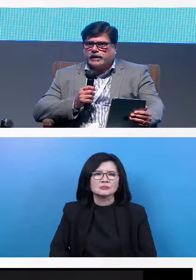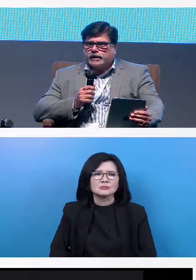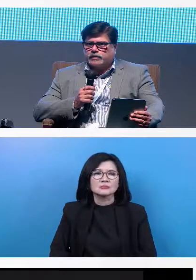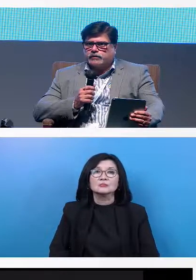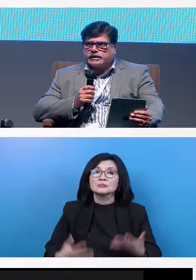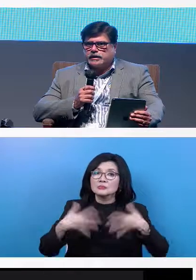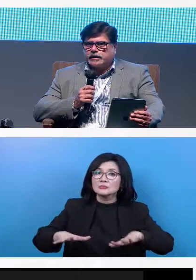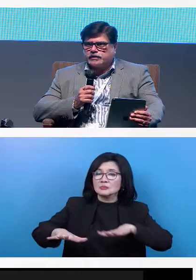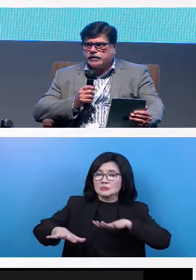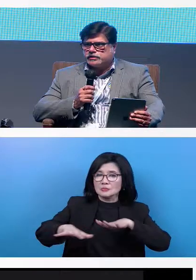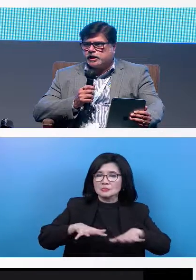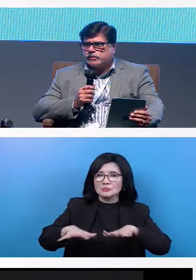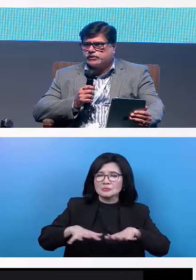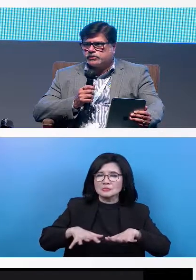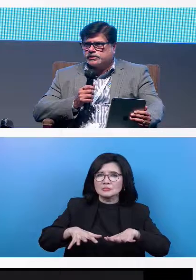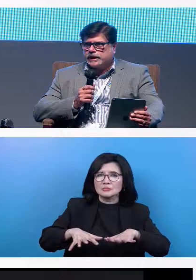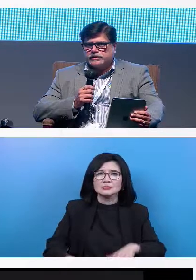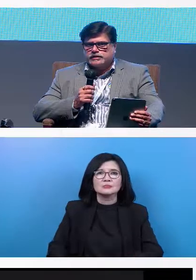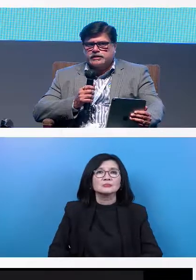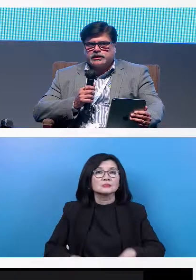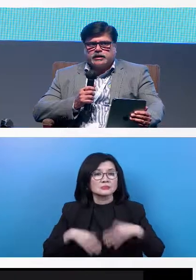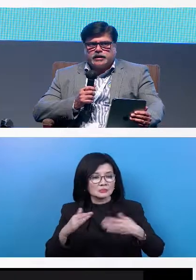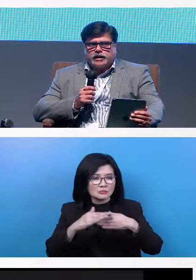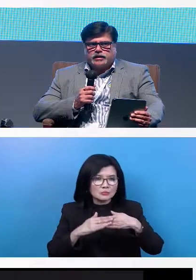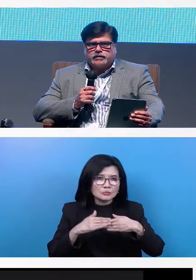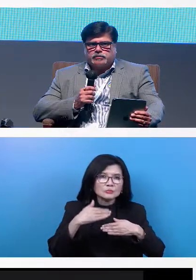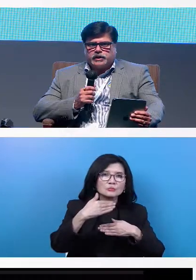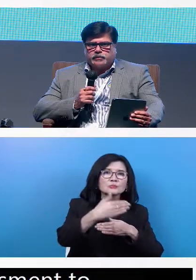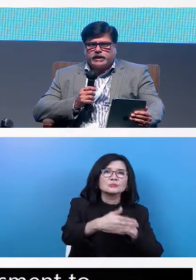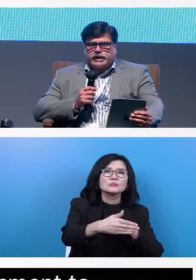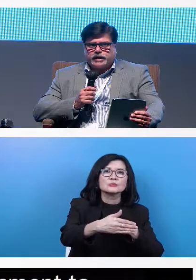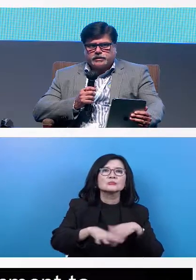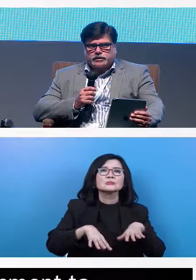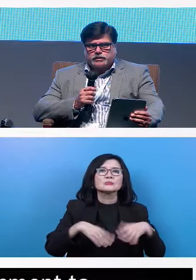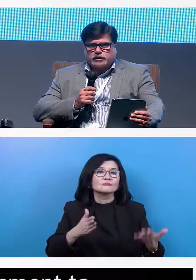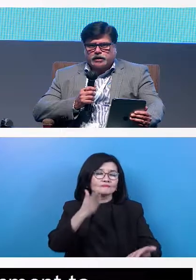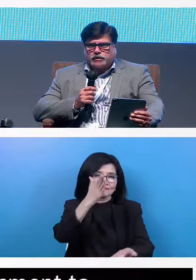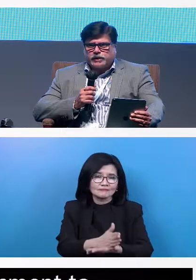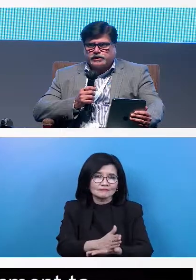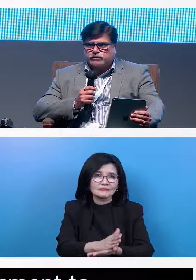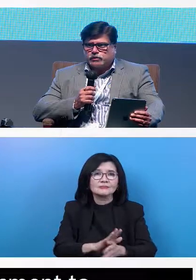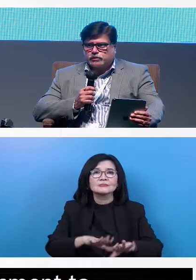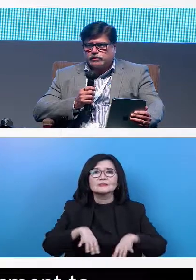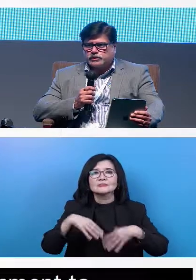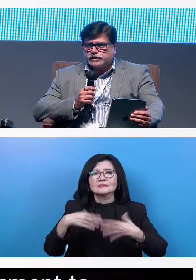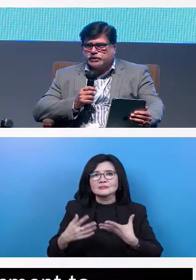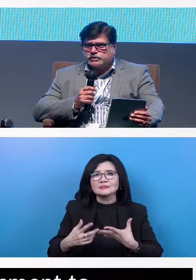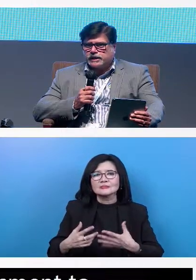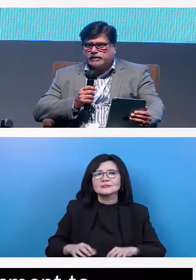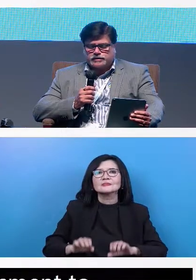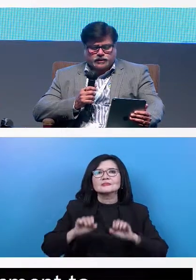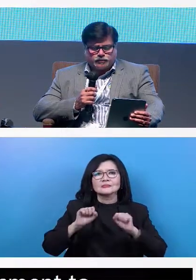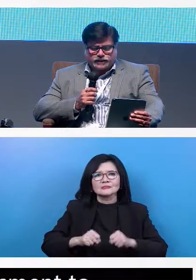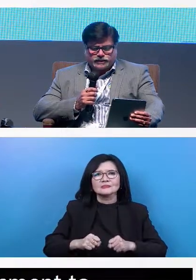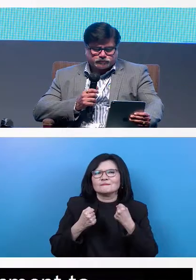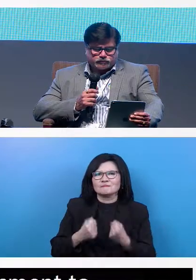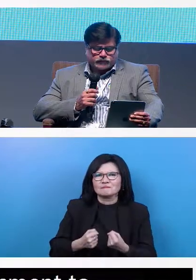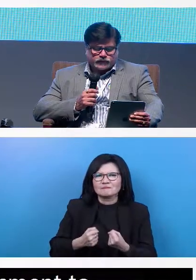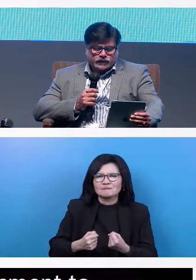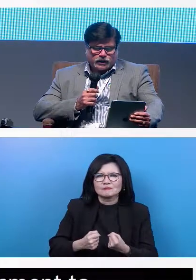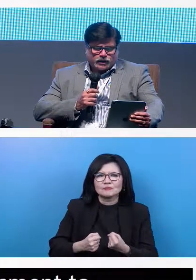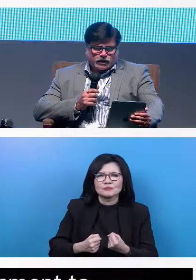go back and rethink and reestablish those standards and build mitigation based on those new standards in